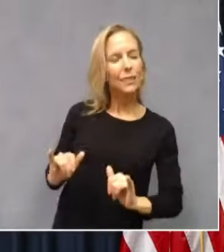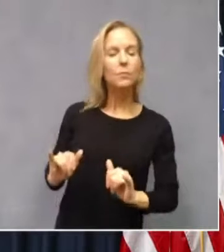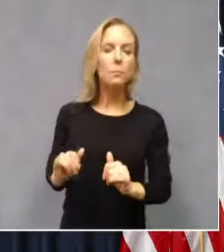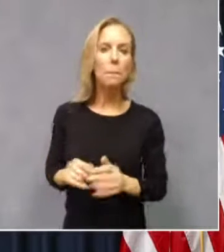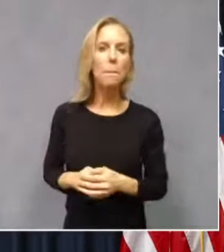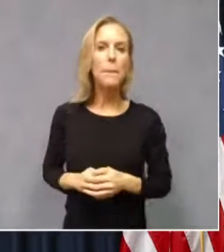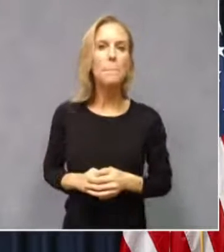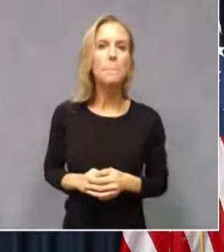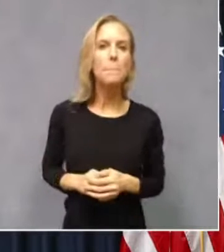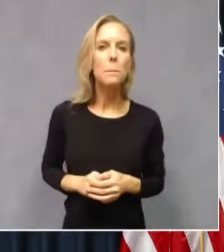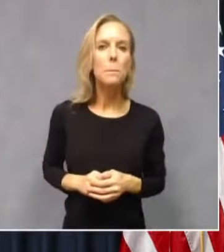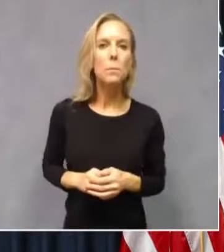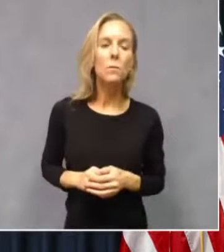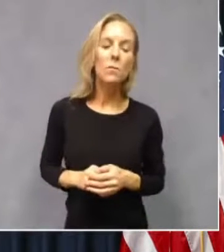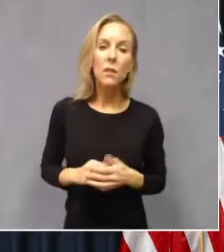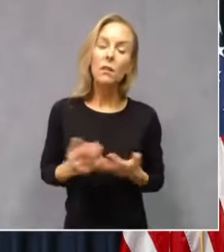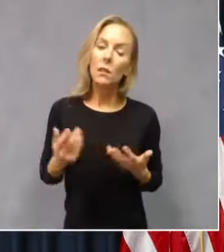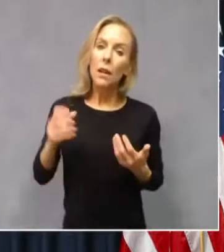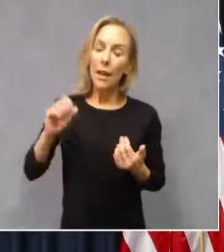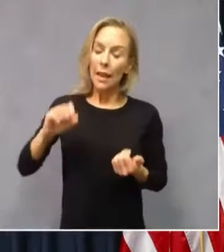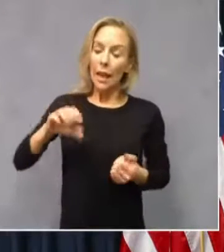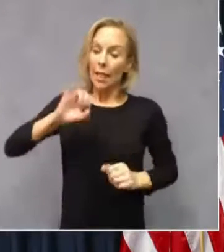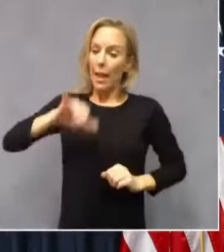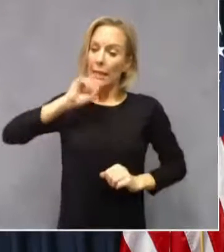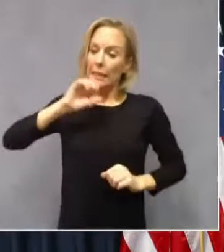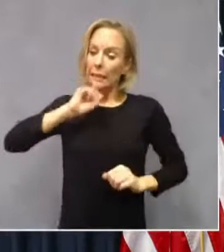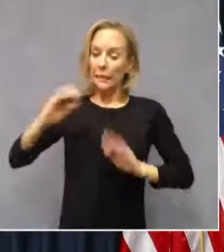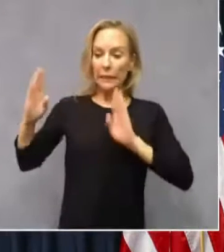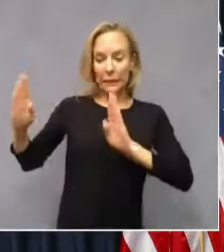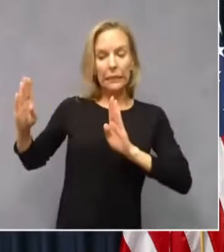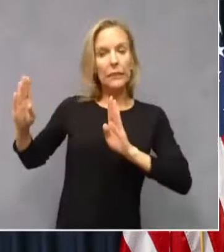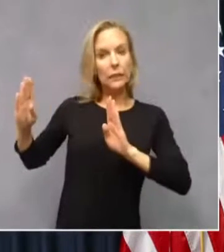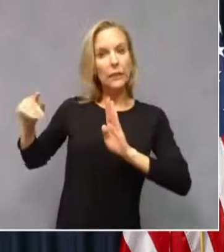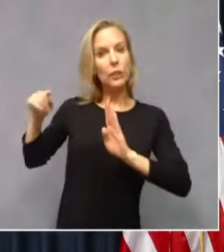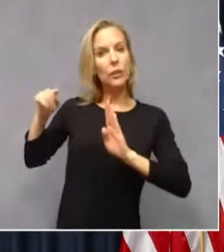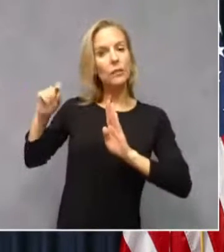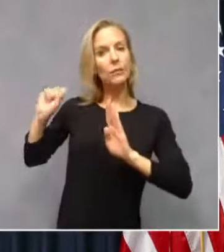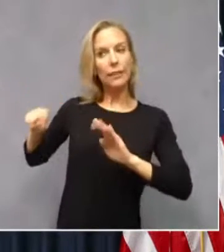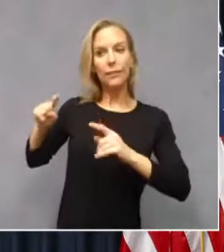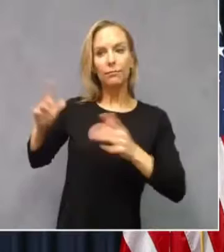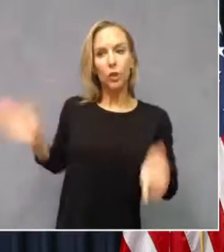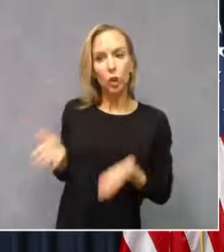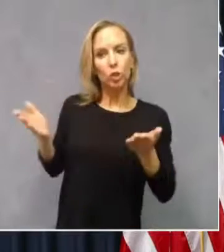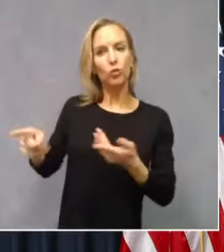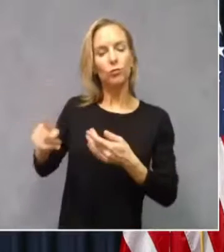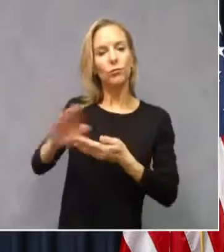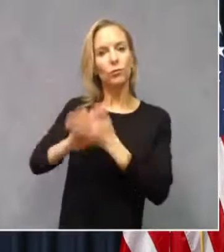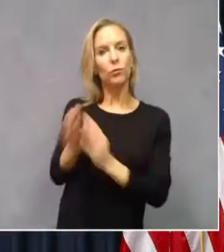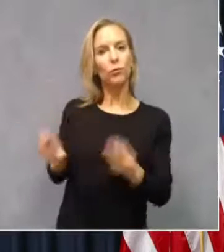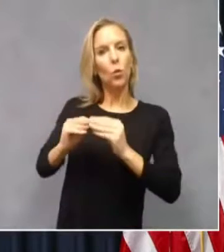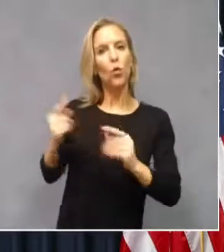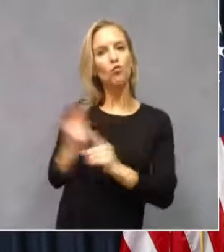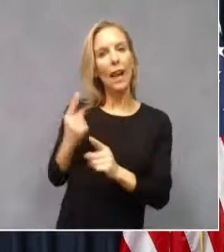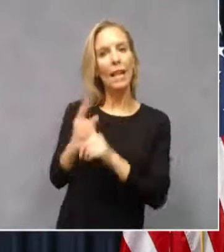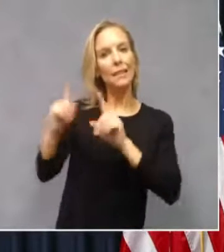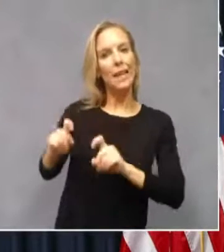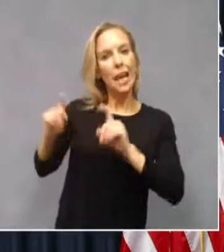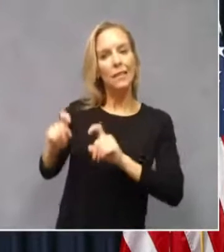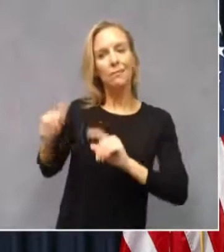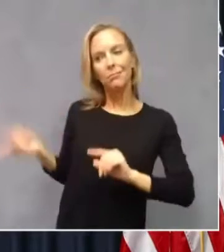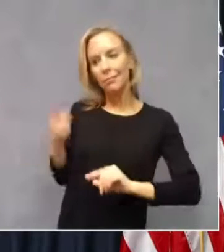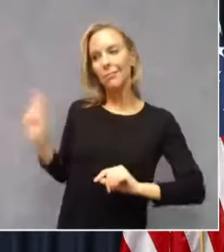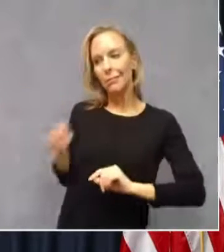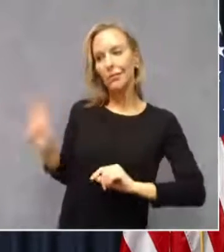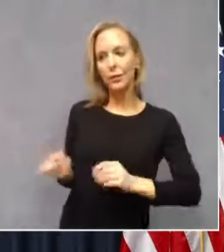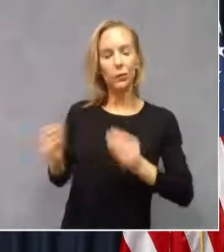a population that if we could get to do regular testing we could not only see